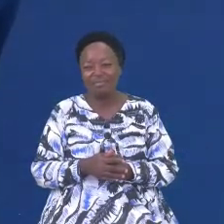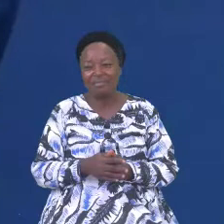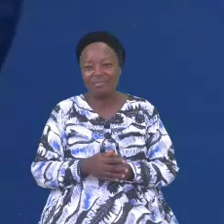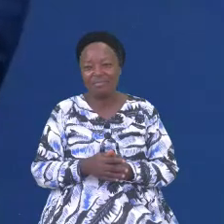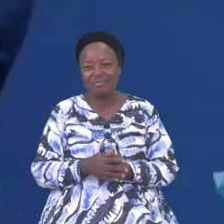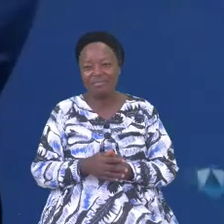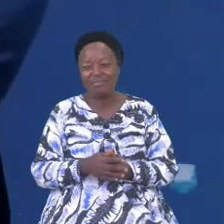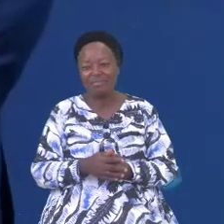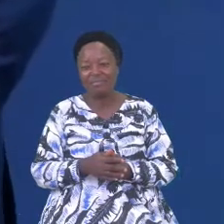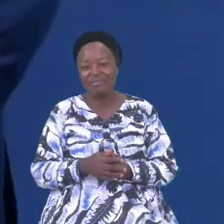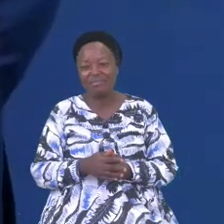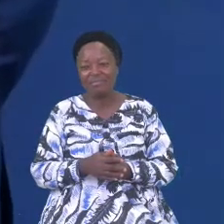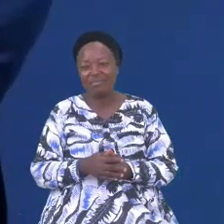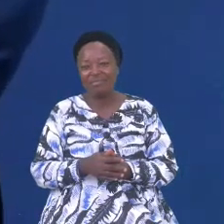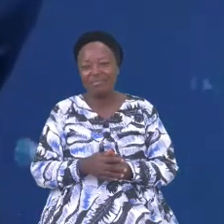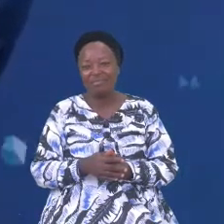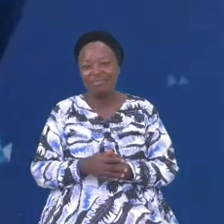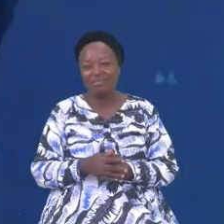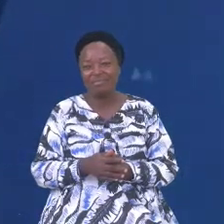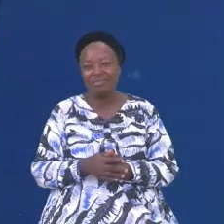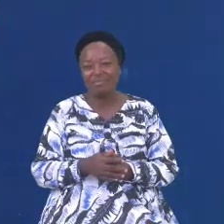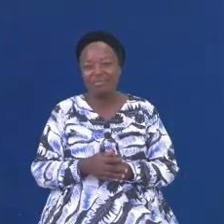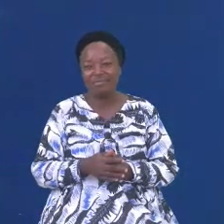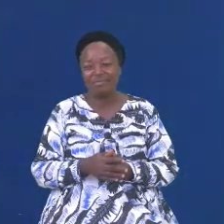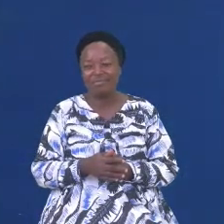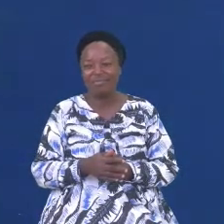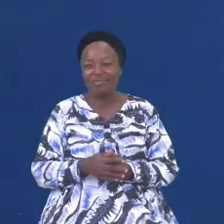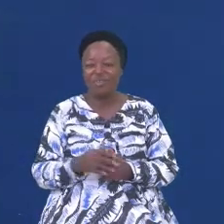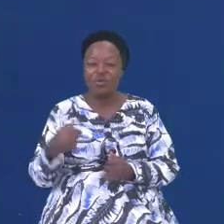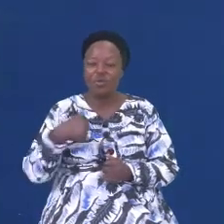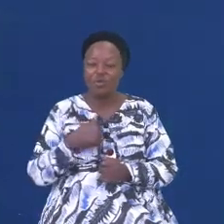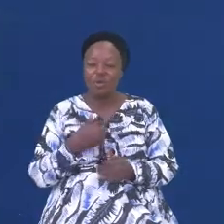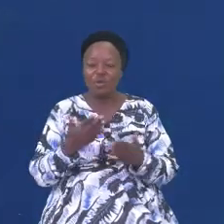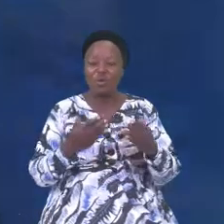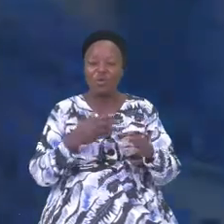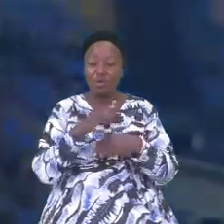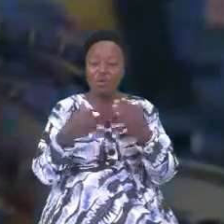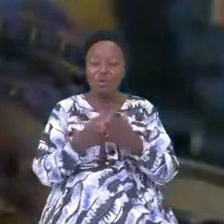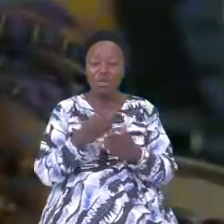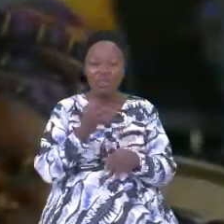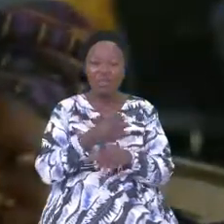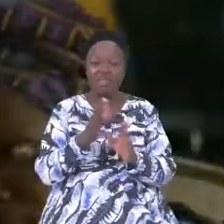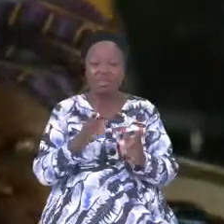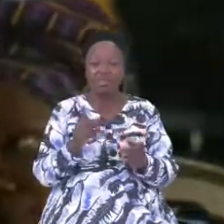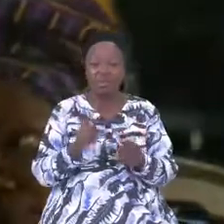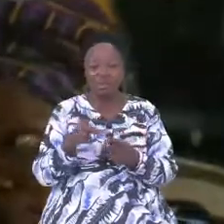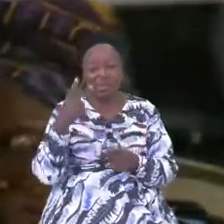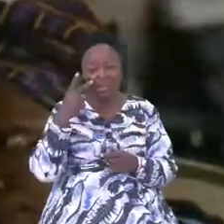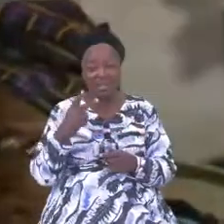Counselors, confirm now. Confirm now if you are done.